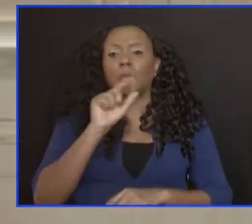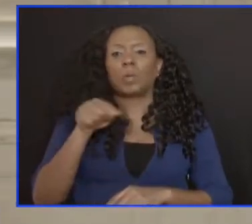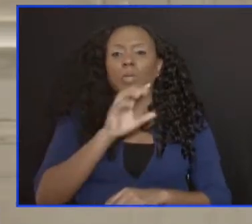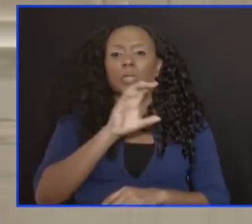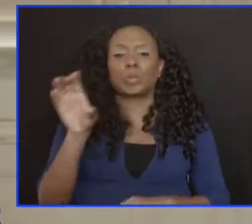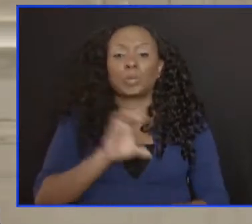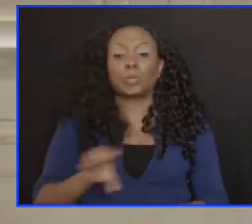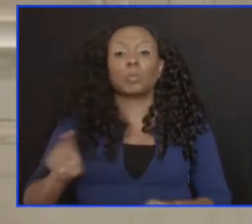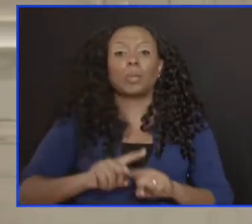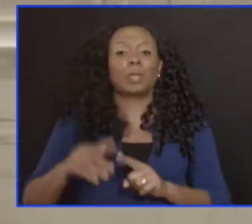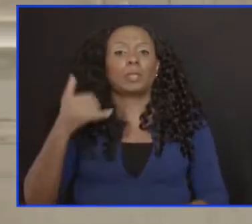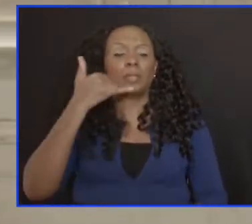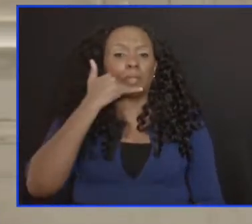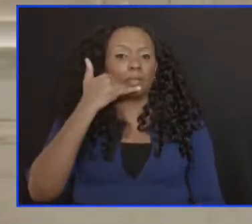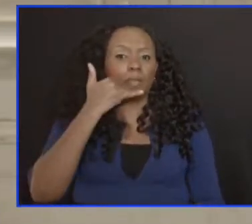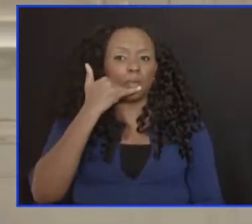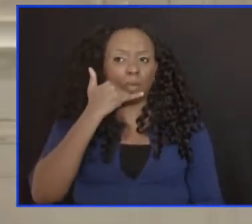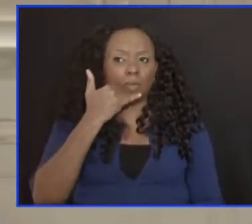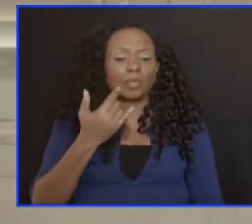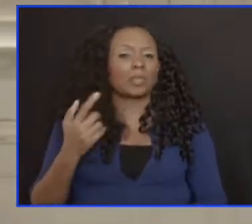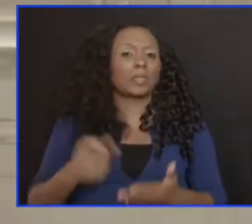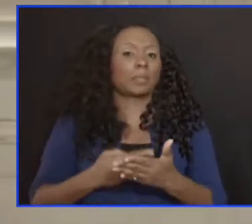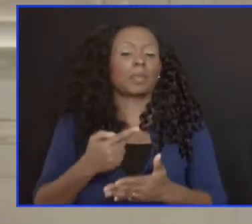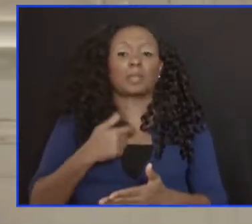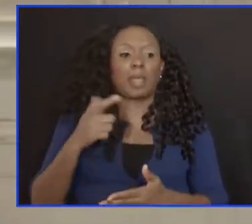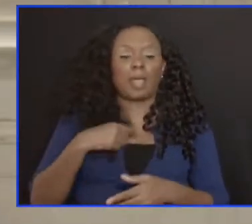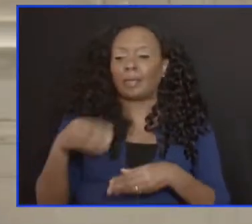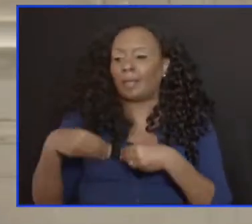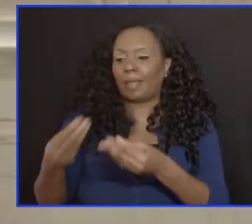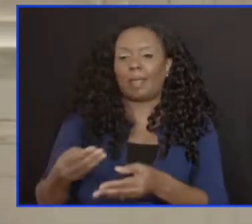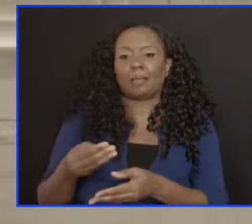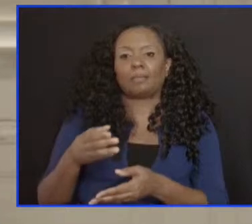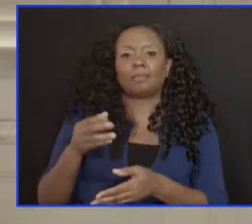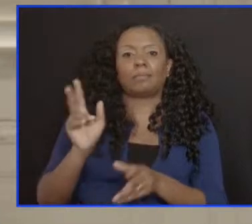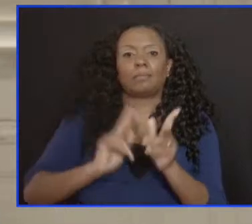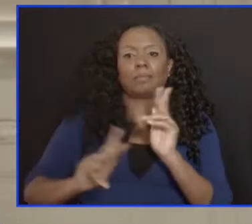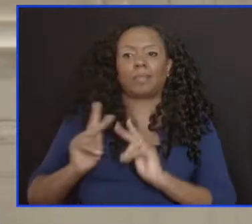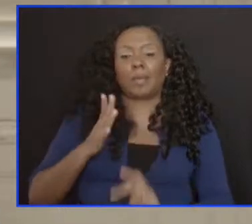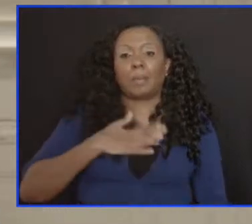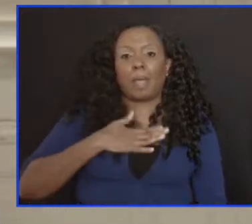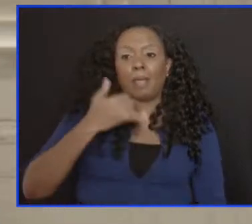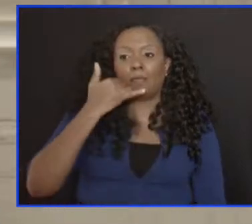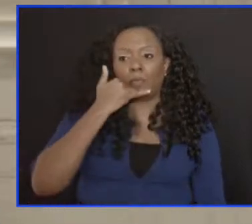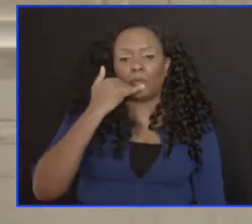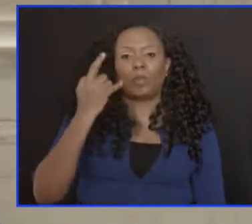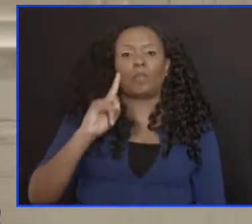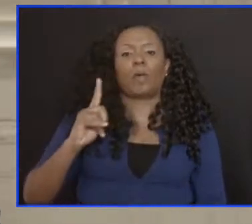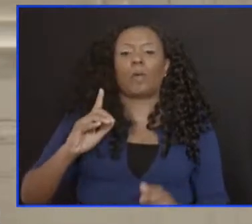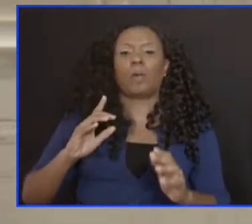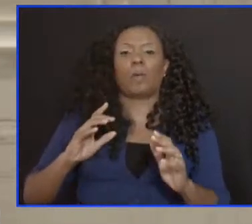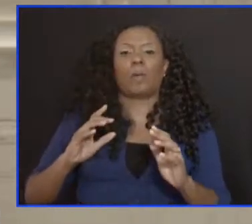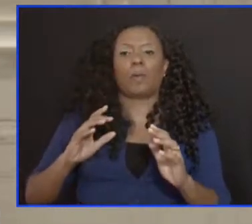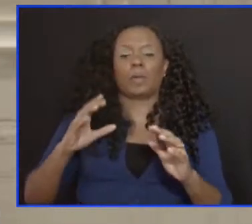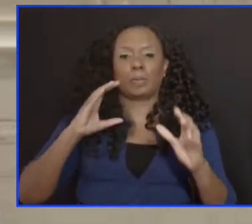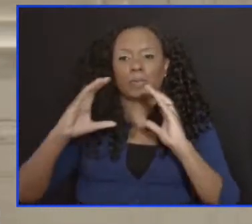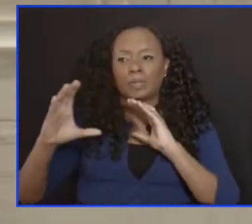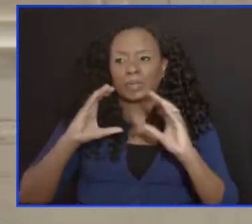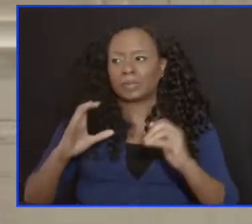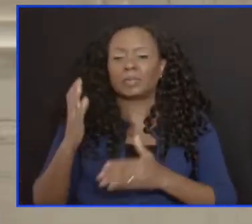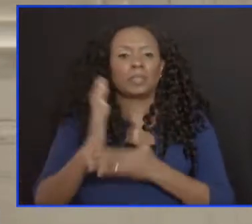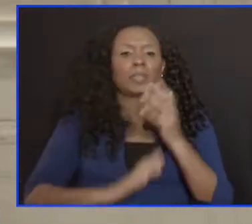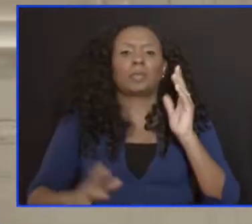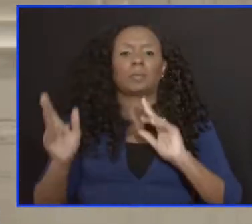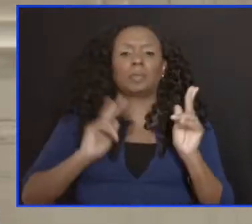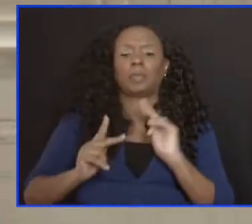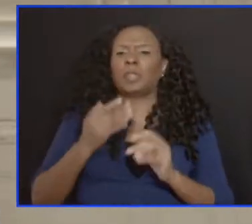but for telephone calls, even from my own personal phone. I have done that as well to facilitate communication between those who may be elderly and may not have